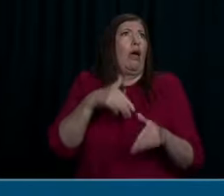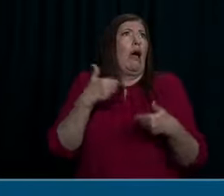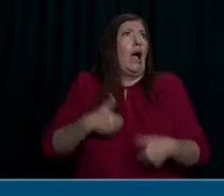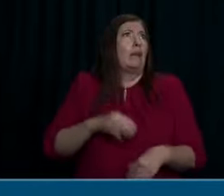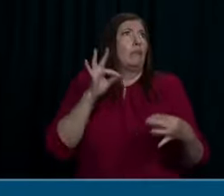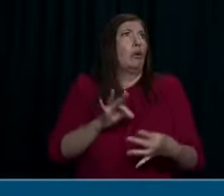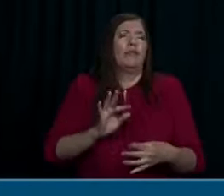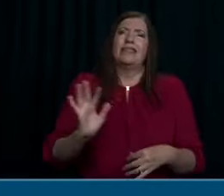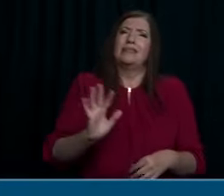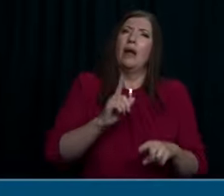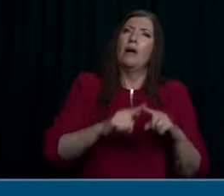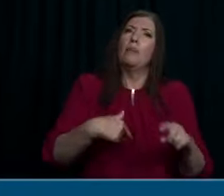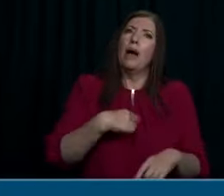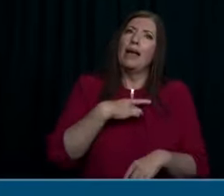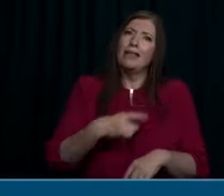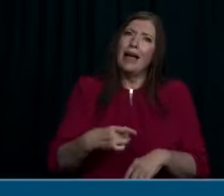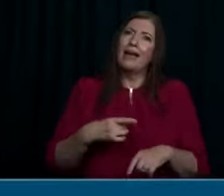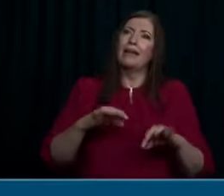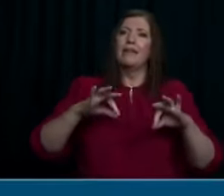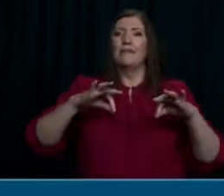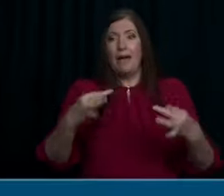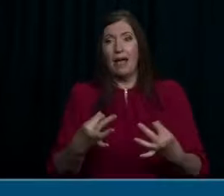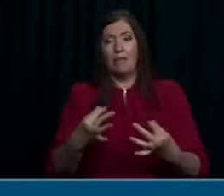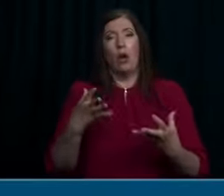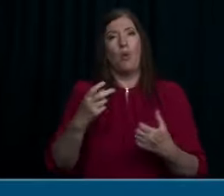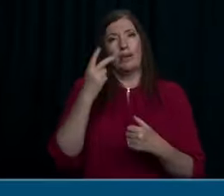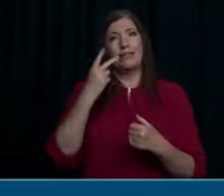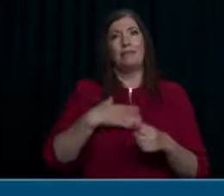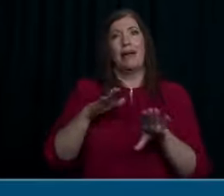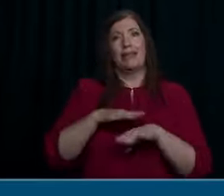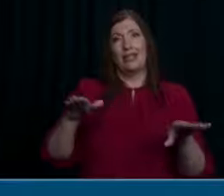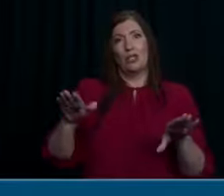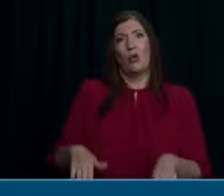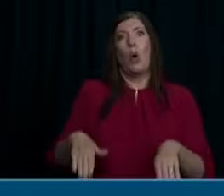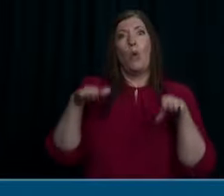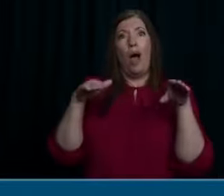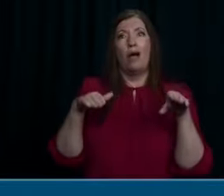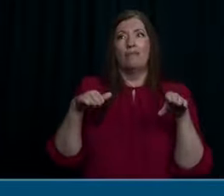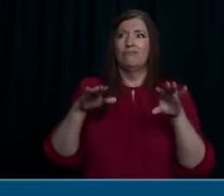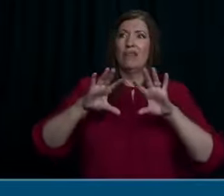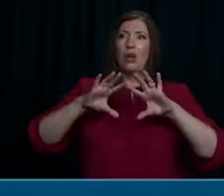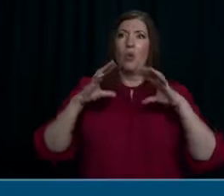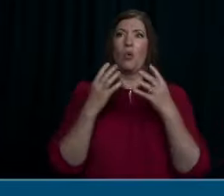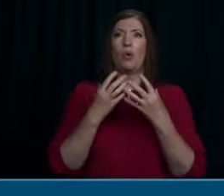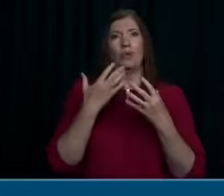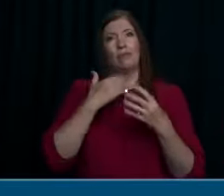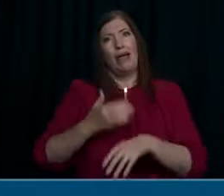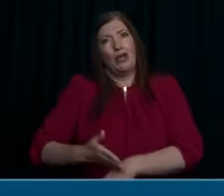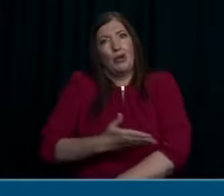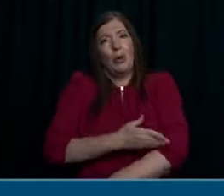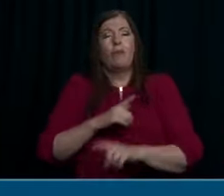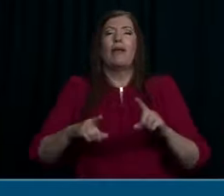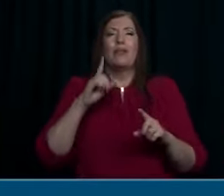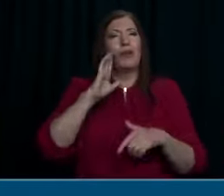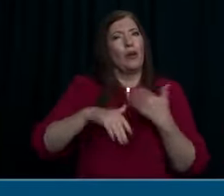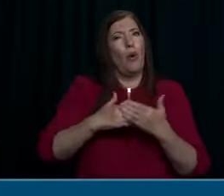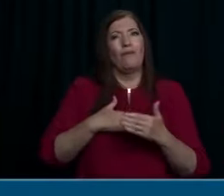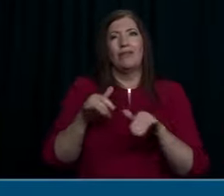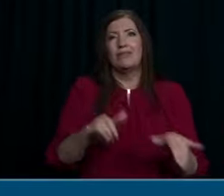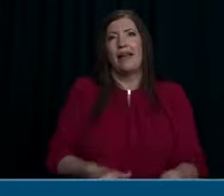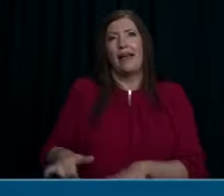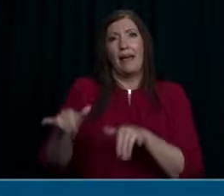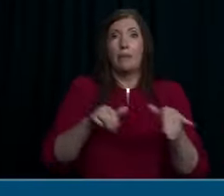I do like my family, and I want to see my kids grow up in a world that's a little bit better, and I think we're all in that same boat.